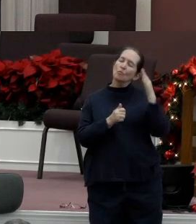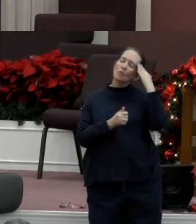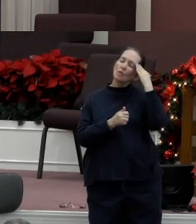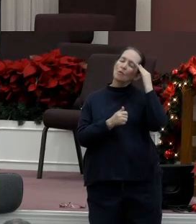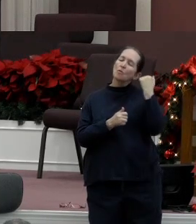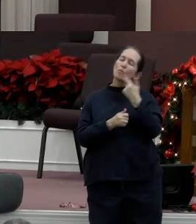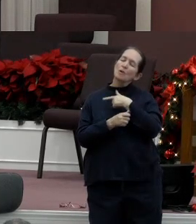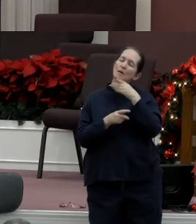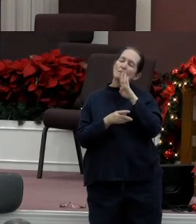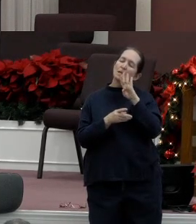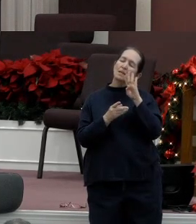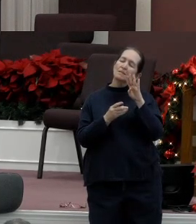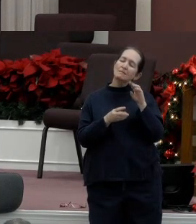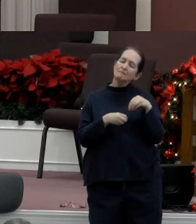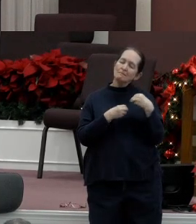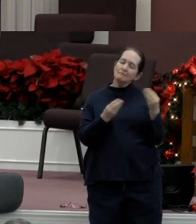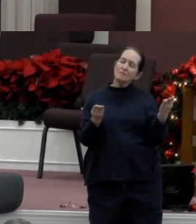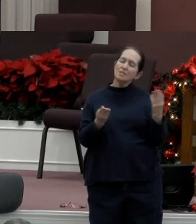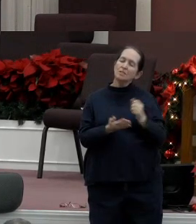have been given,